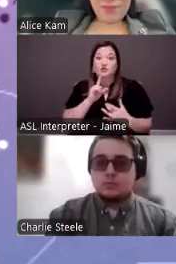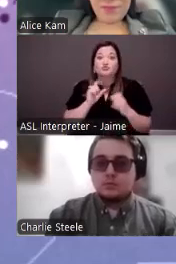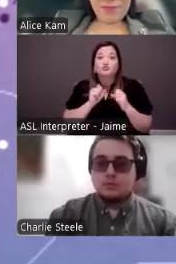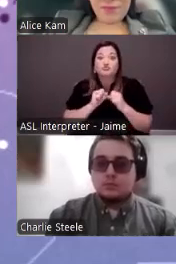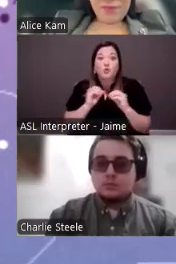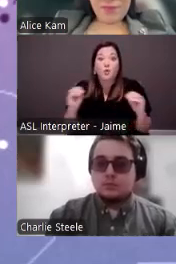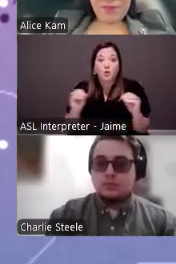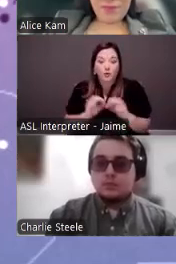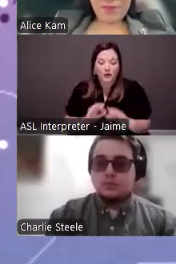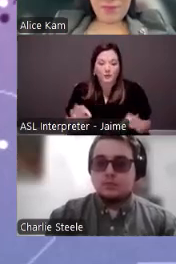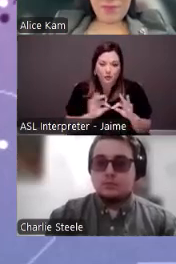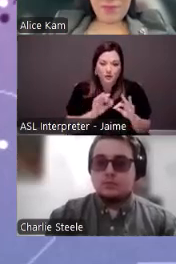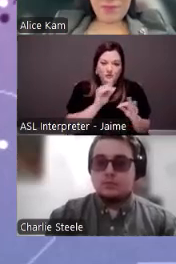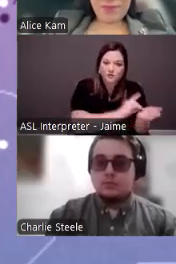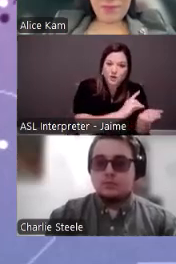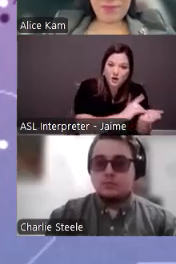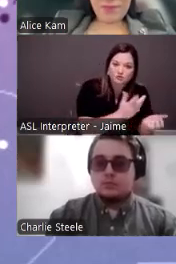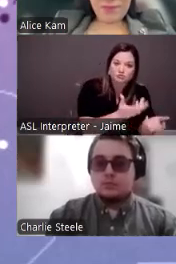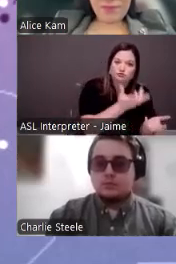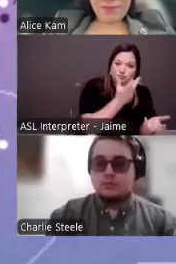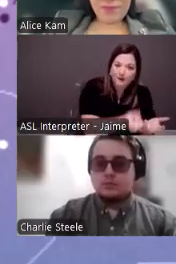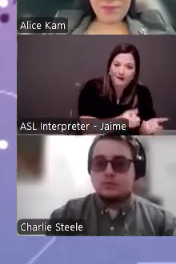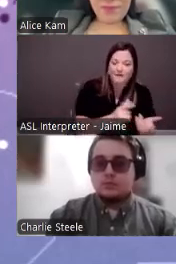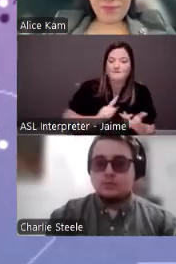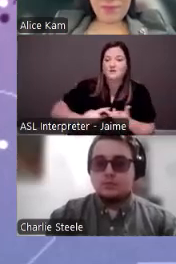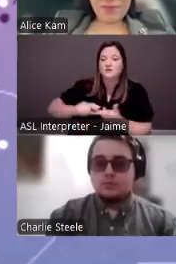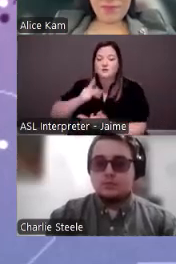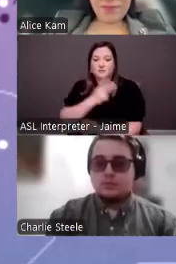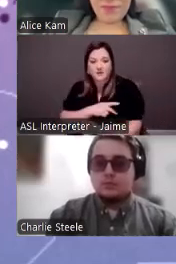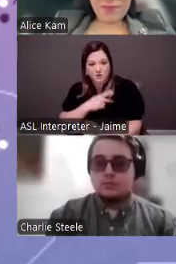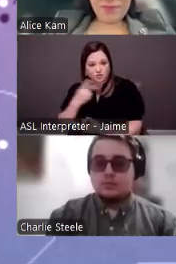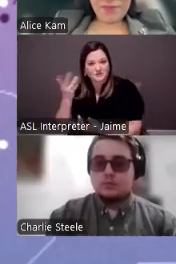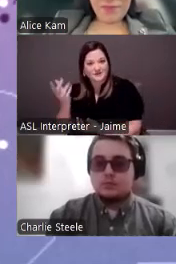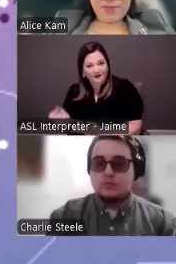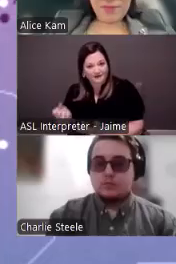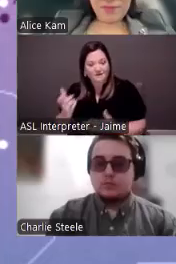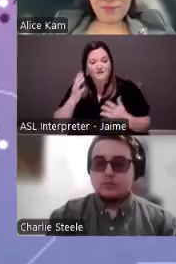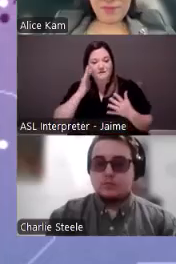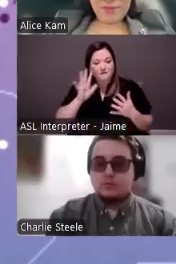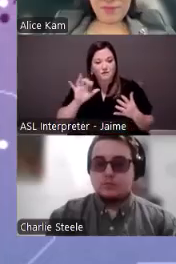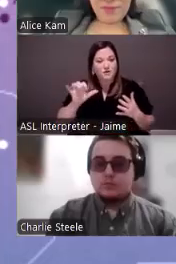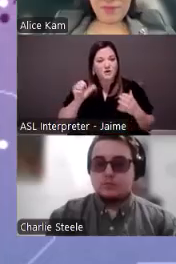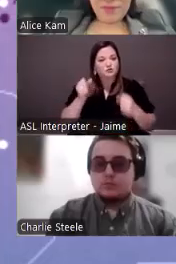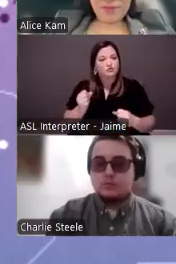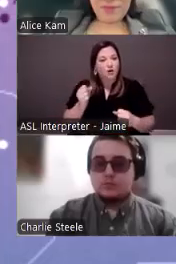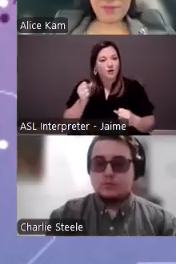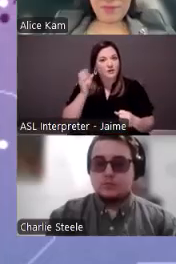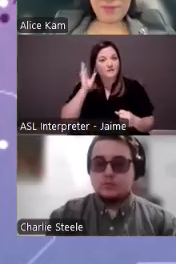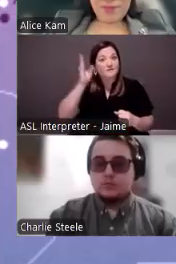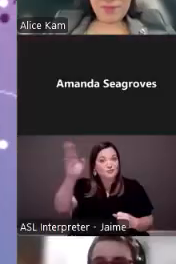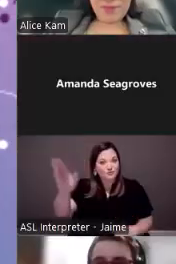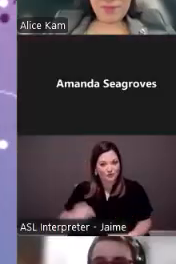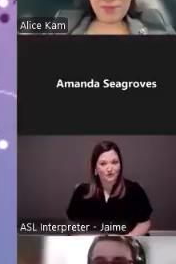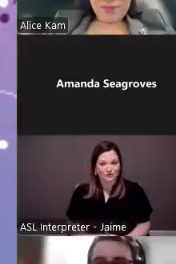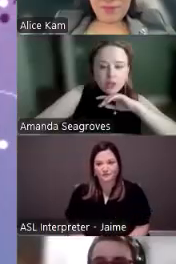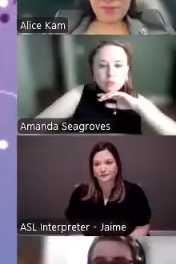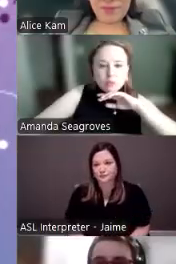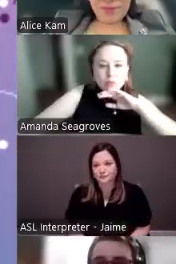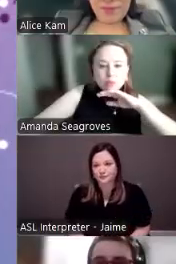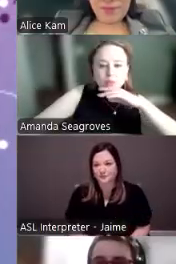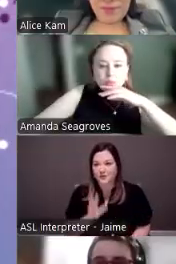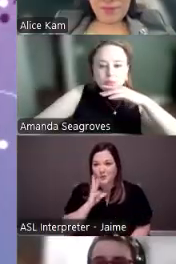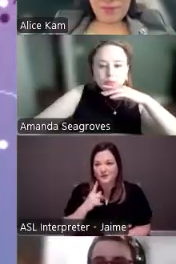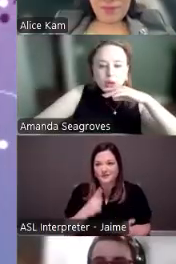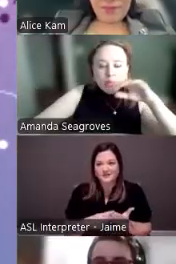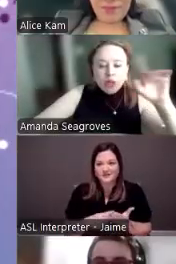have so that we can have a solid healthcare system in the future? And we'll come back to this a bit later on. So that we can